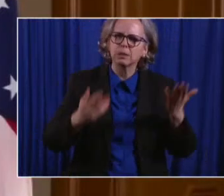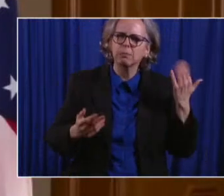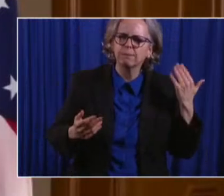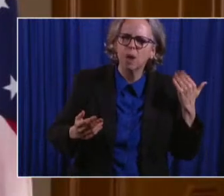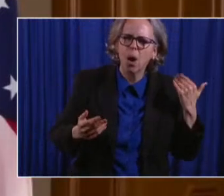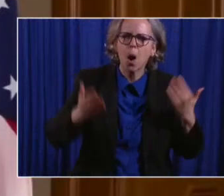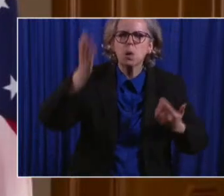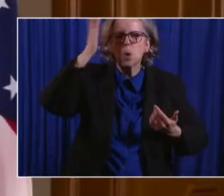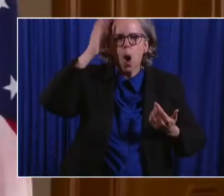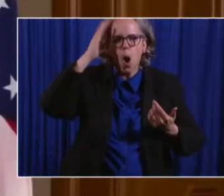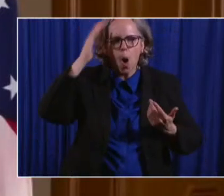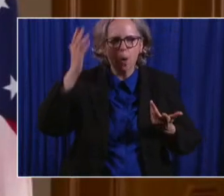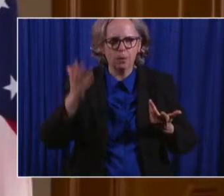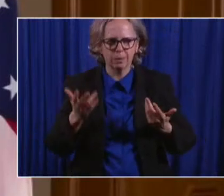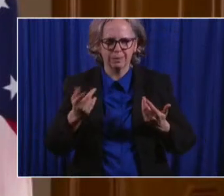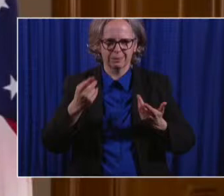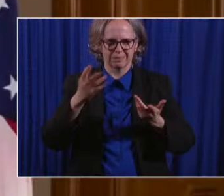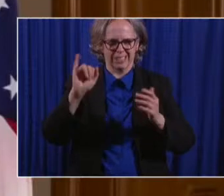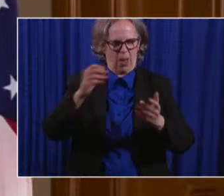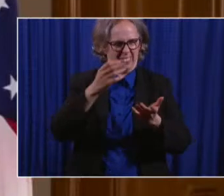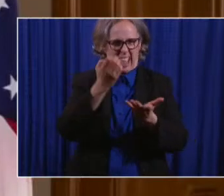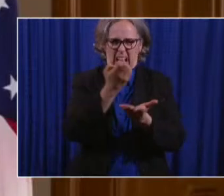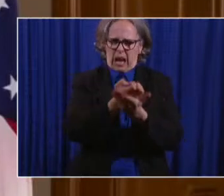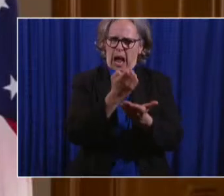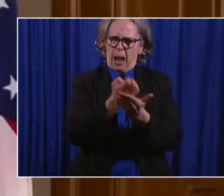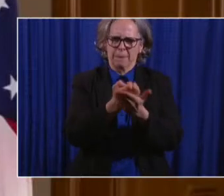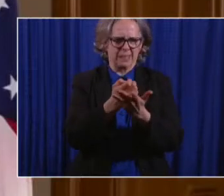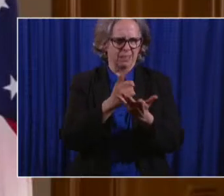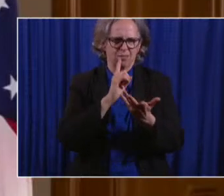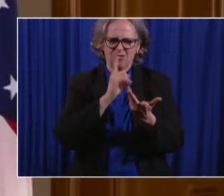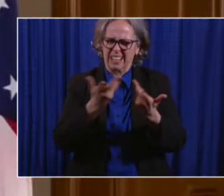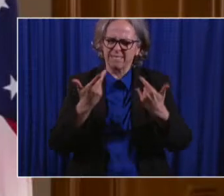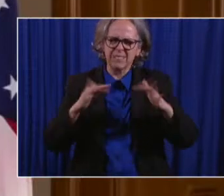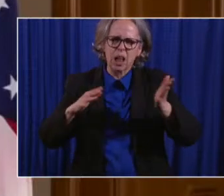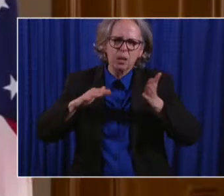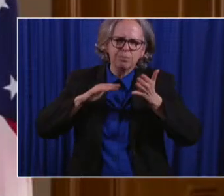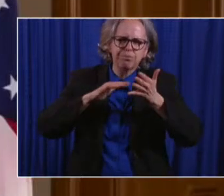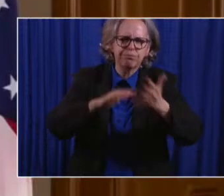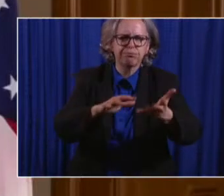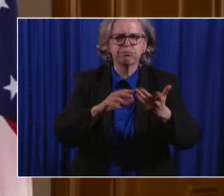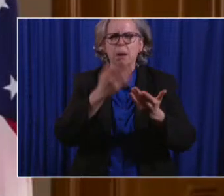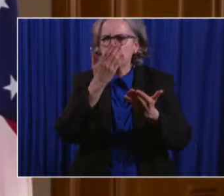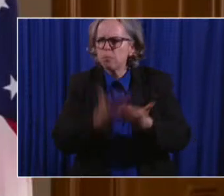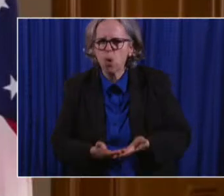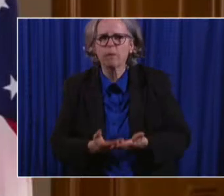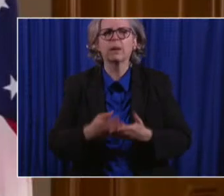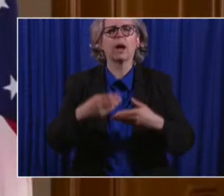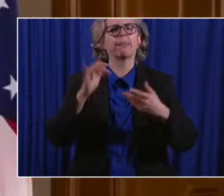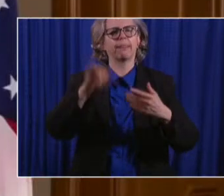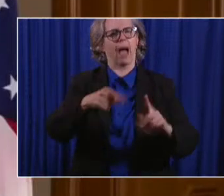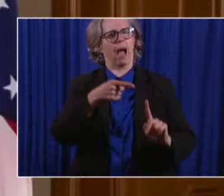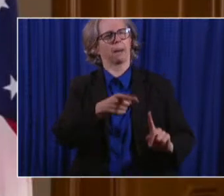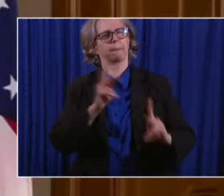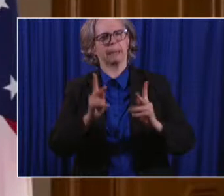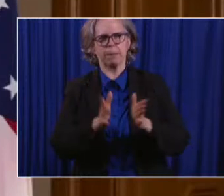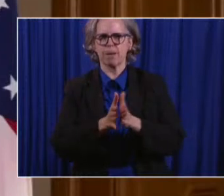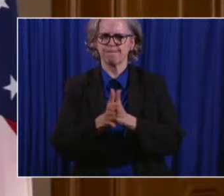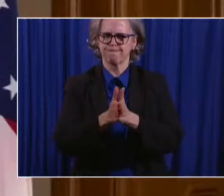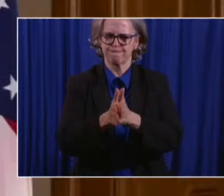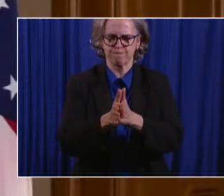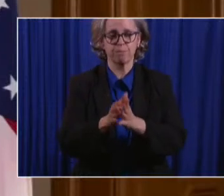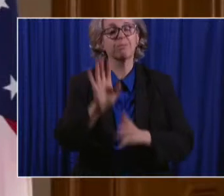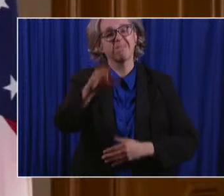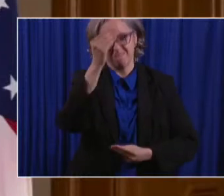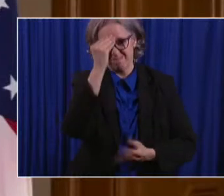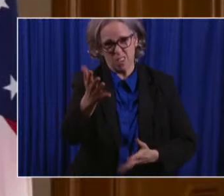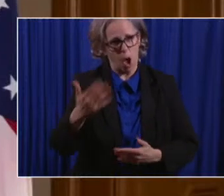economics. It's a whole area of study. But many, many times, that is, for that employee,